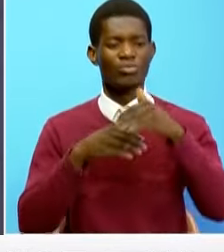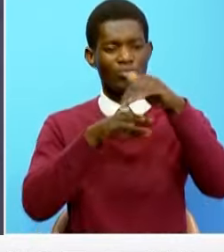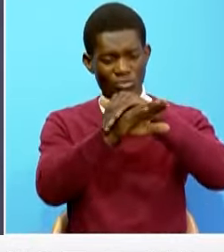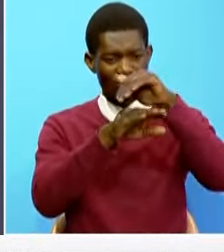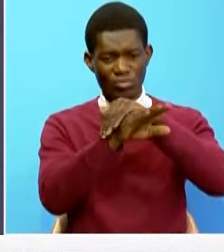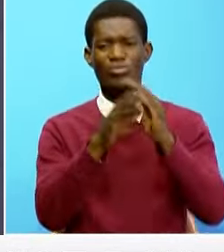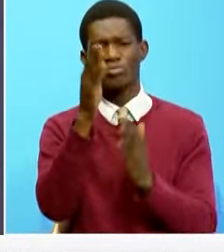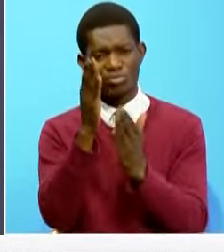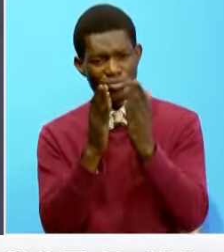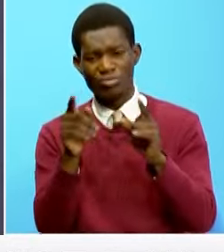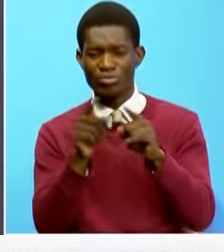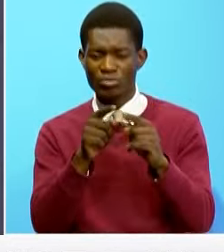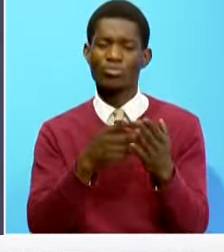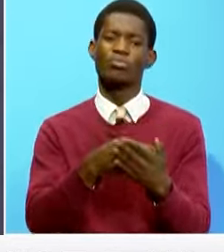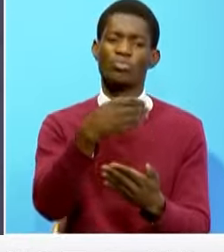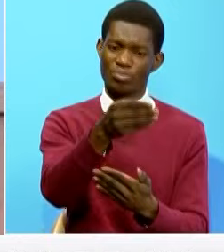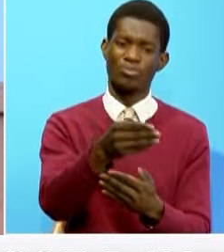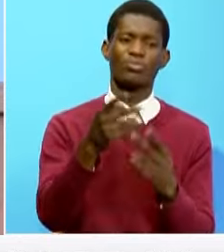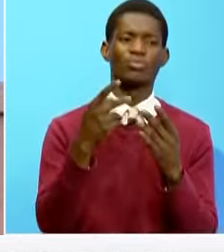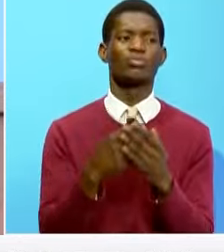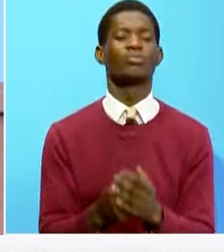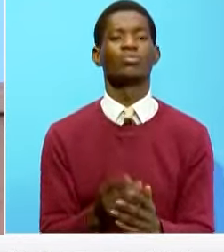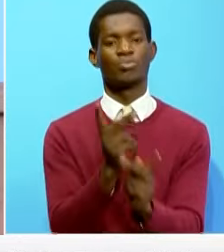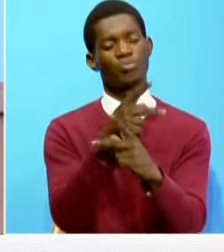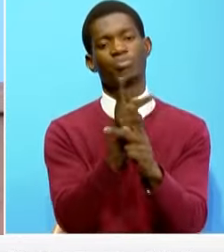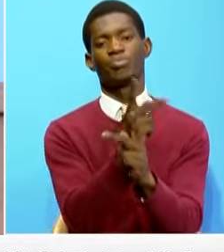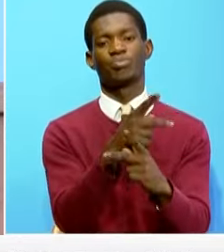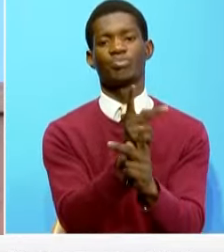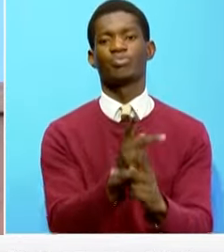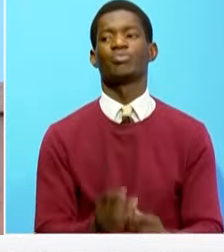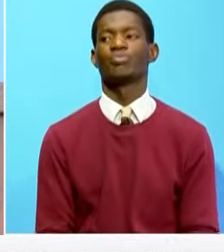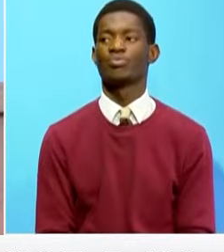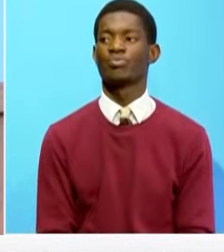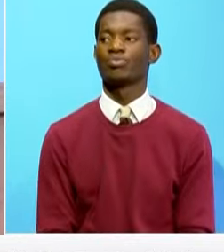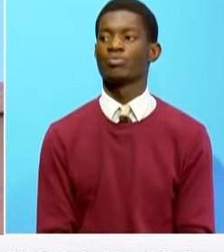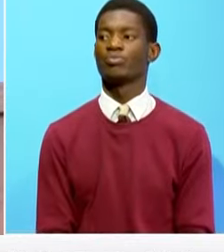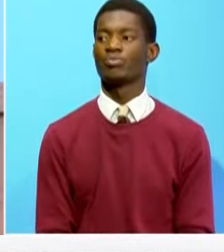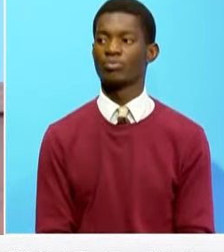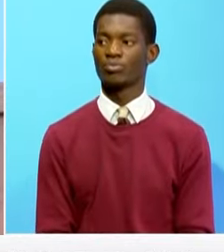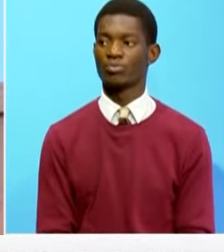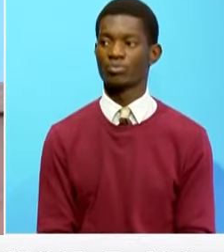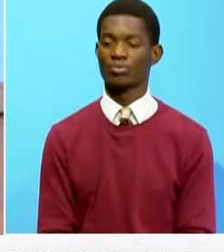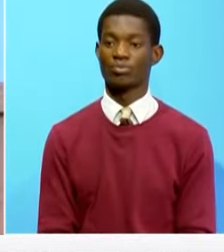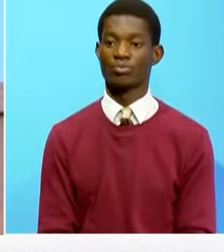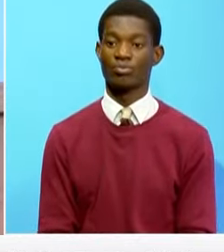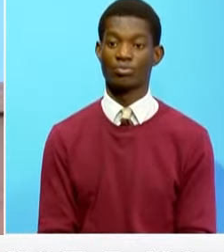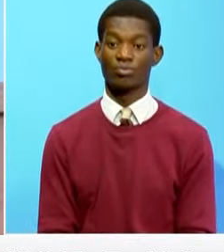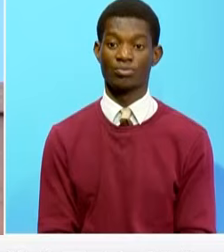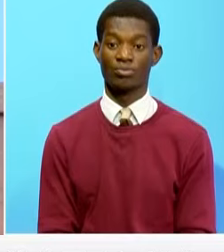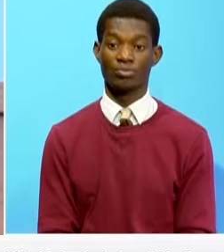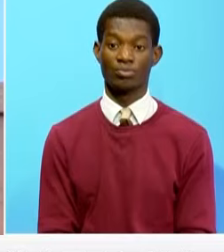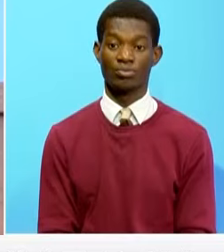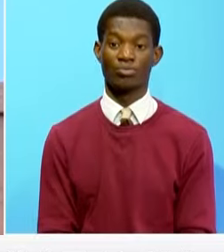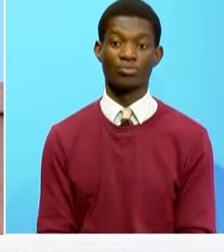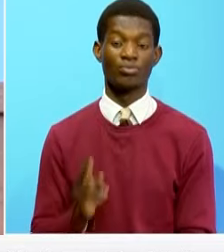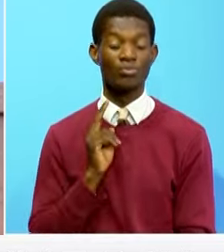as purchase products on the spot. We reaffirm our commitment to fully implement the various